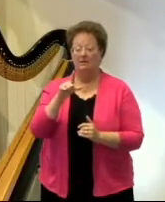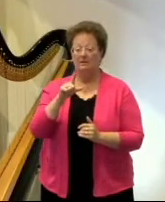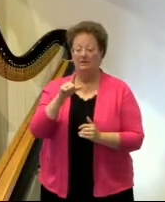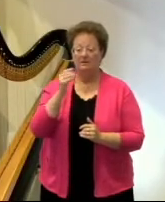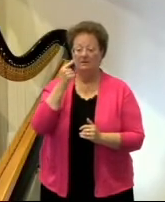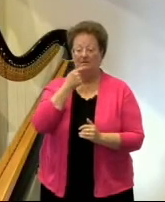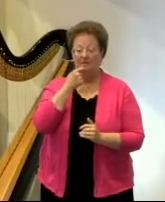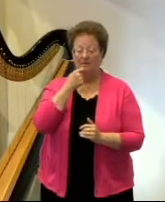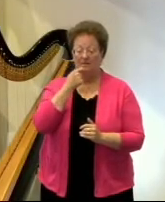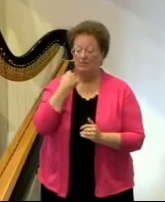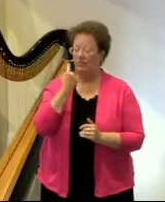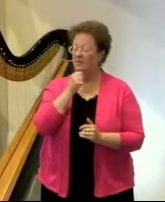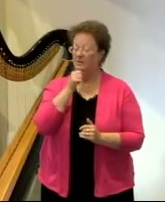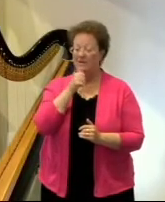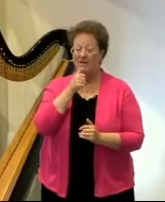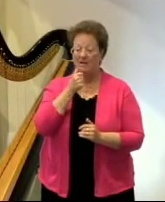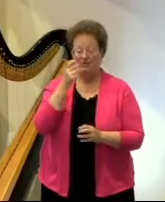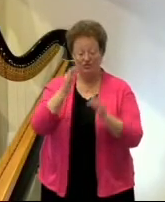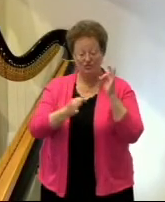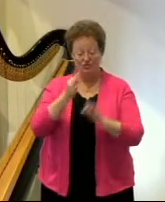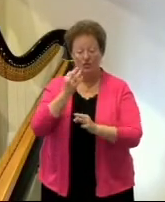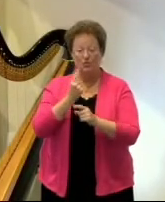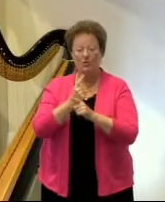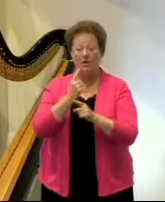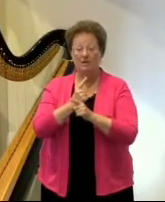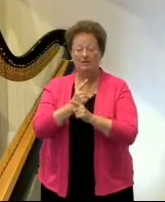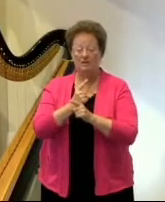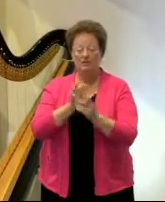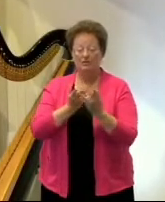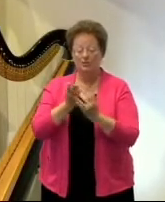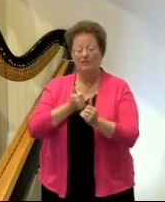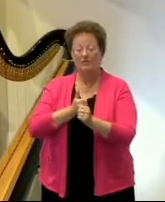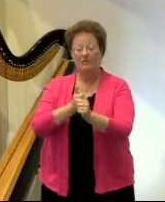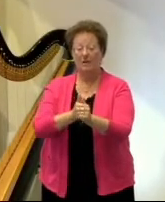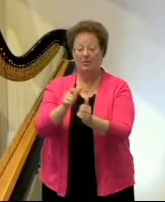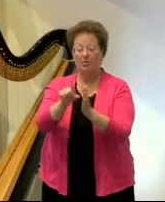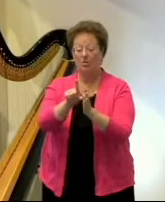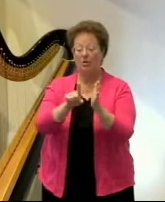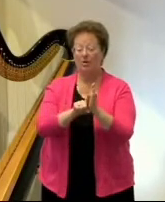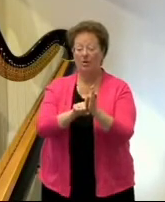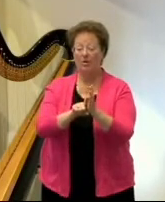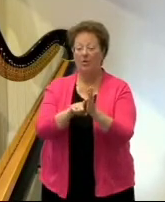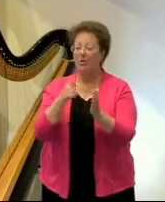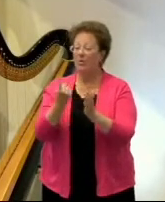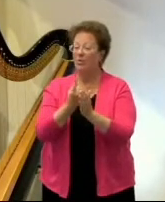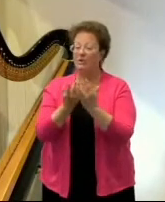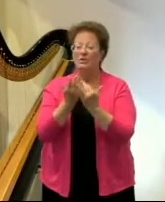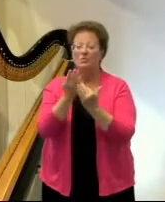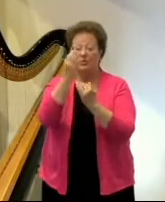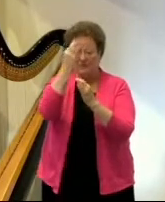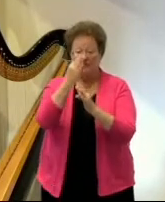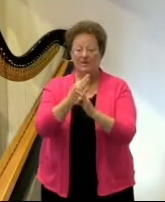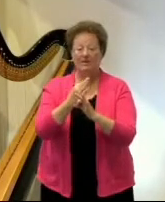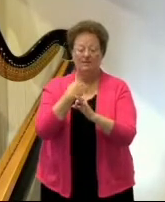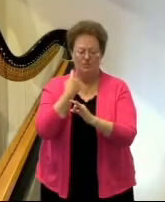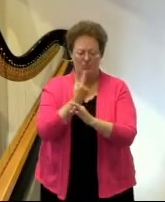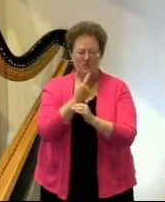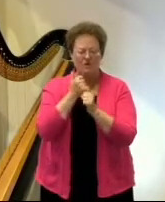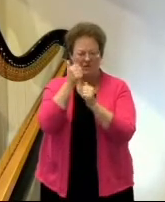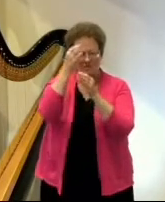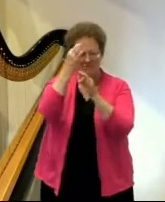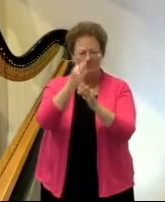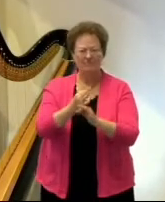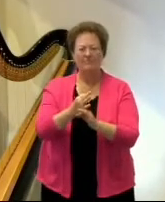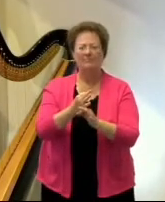not justified by observing the law, but by faith in Jesus Christ. So we too have put our faith in Christ Jesus,